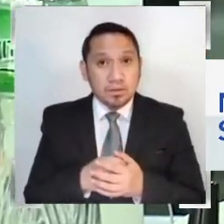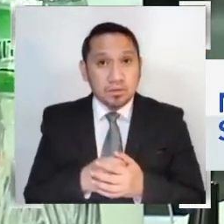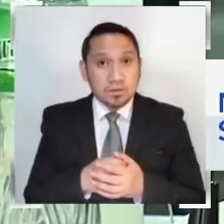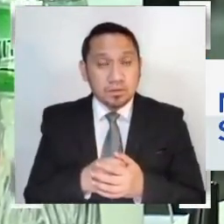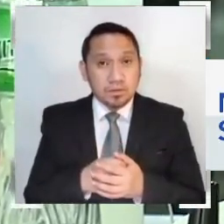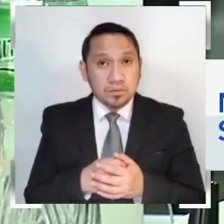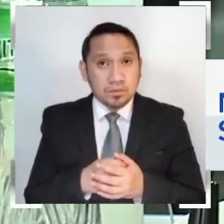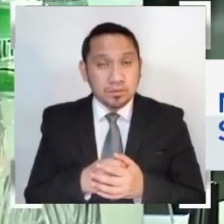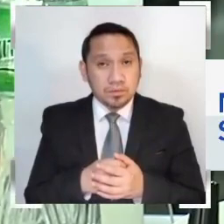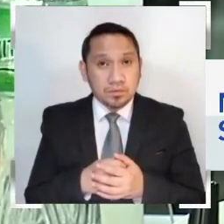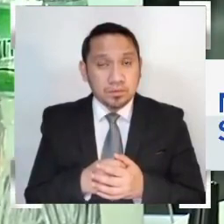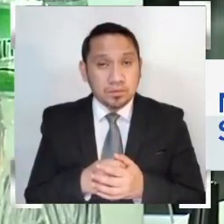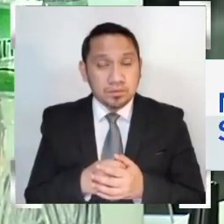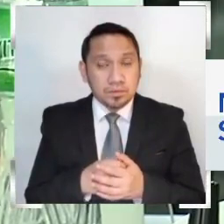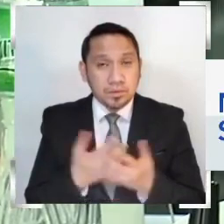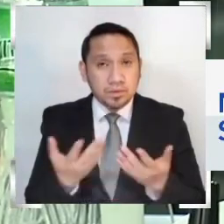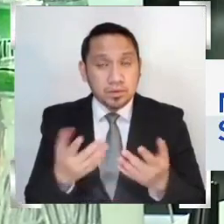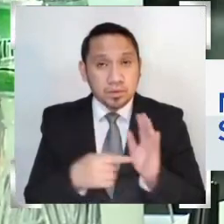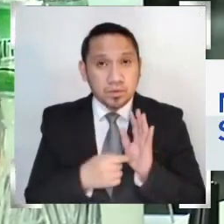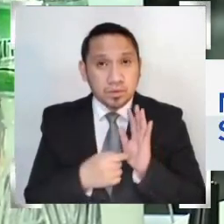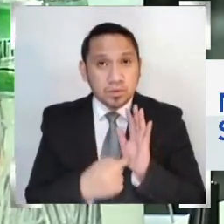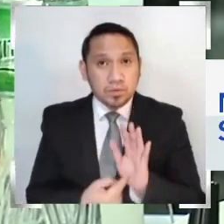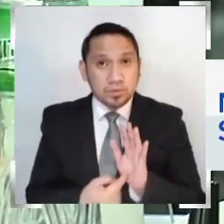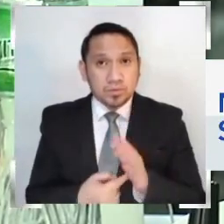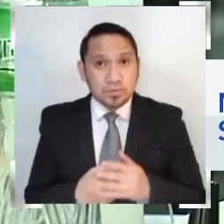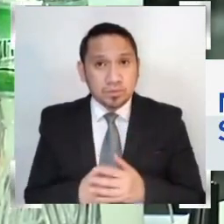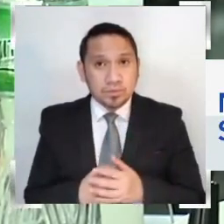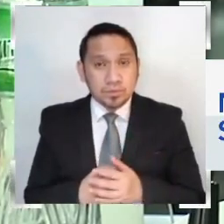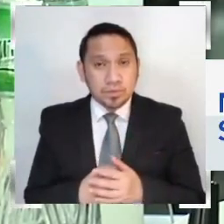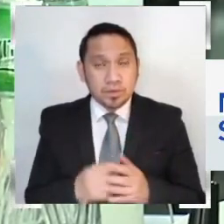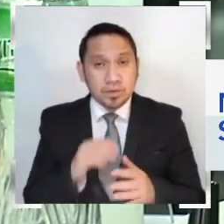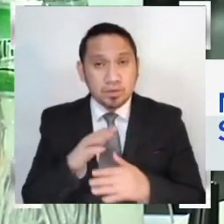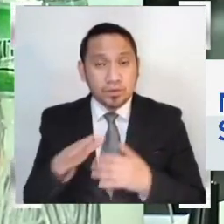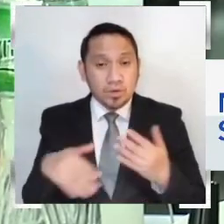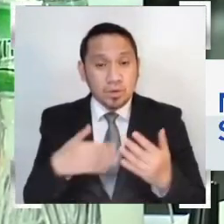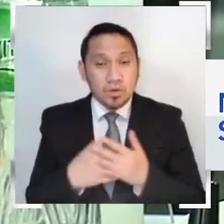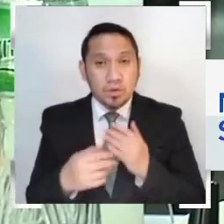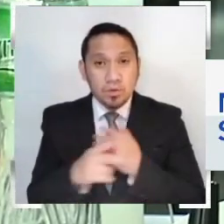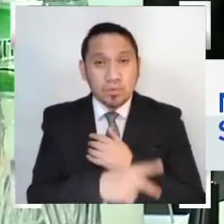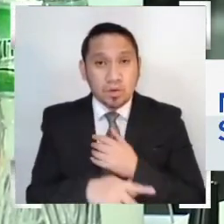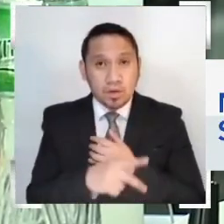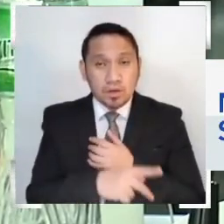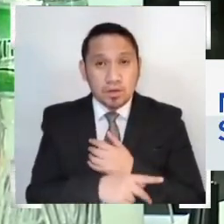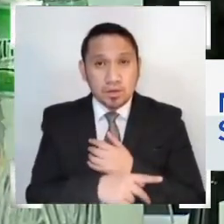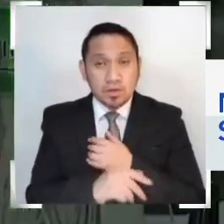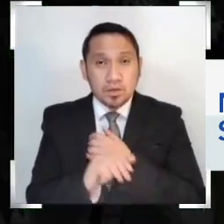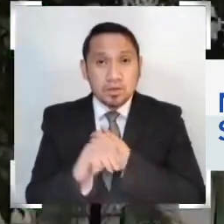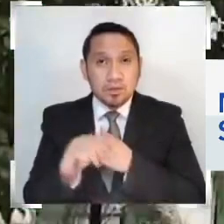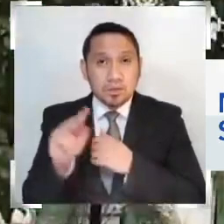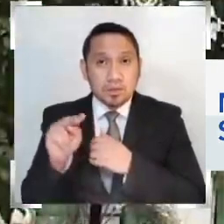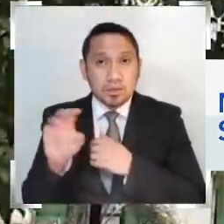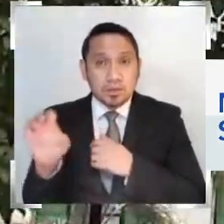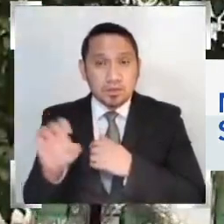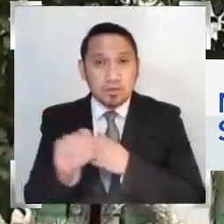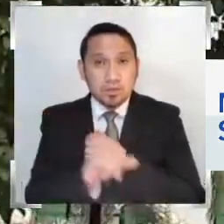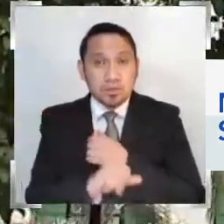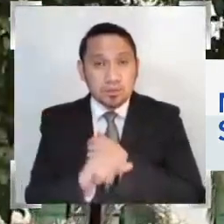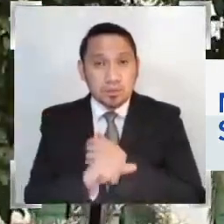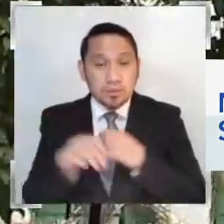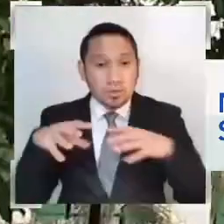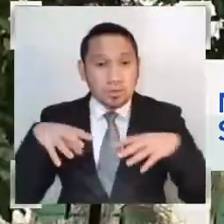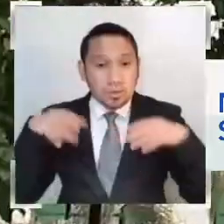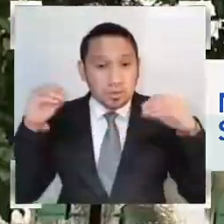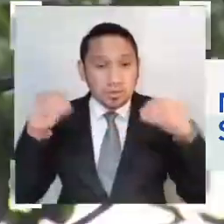show that the entire province of Nueva Ecija and Aurora are without power. Binabantayan din